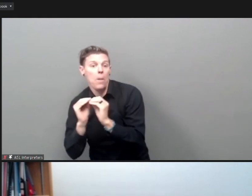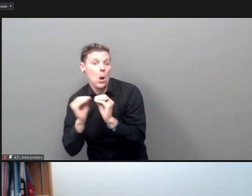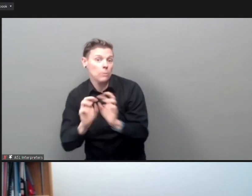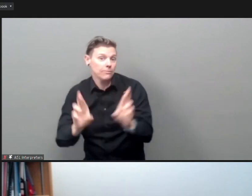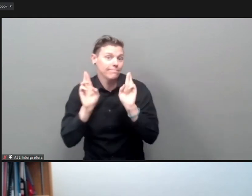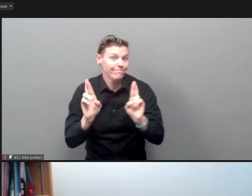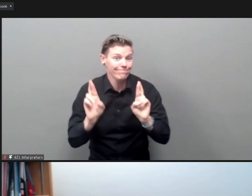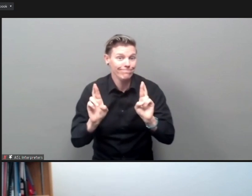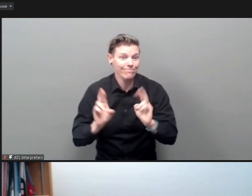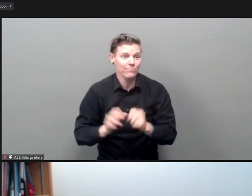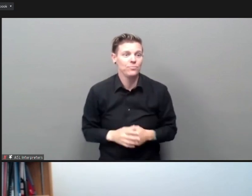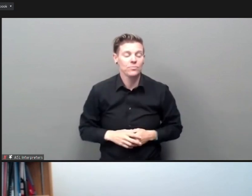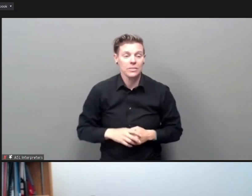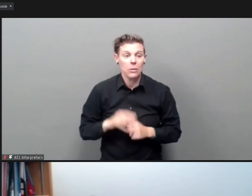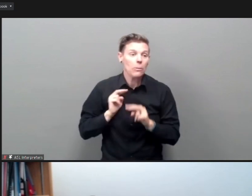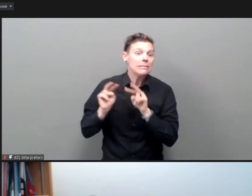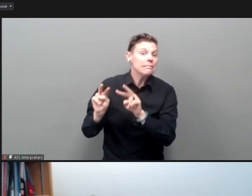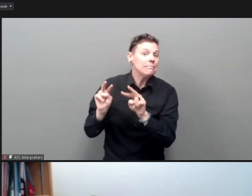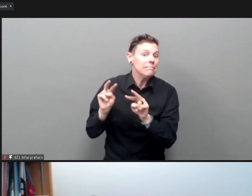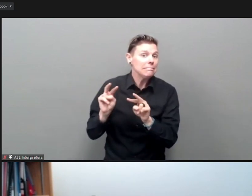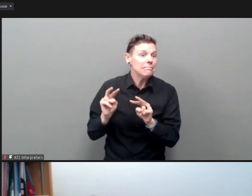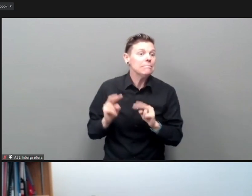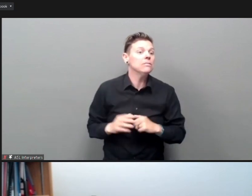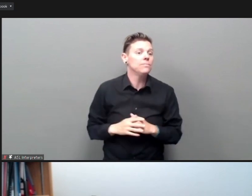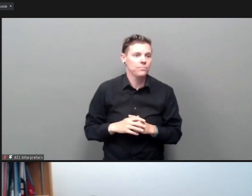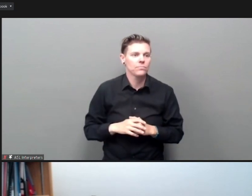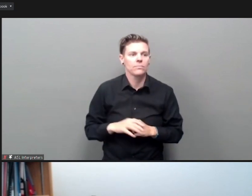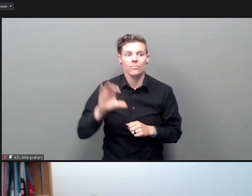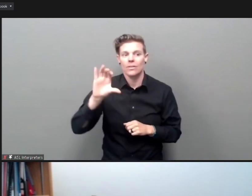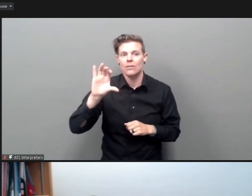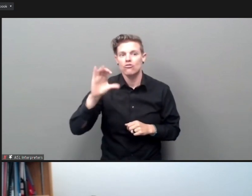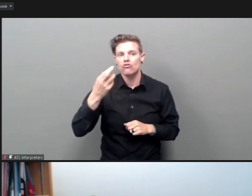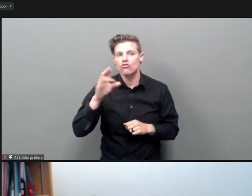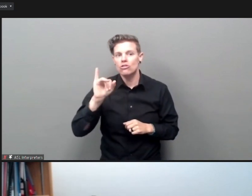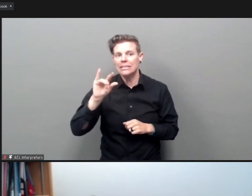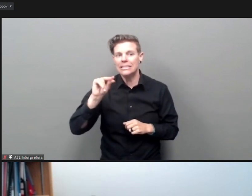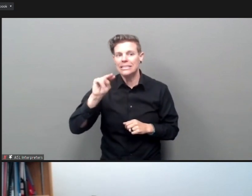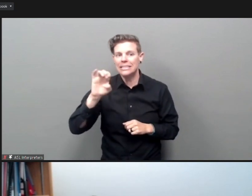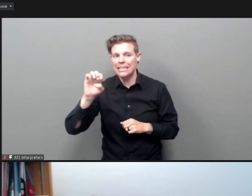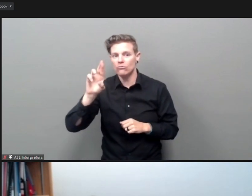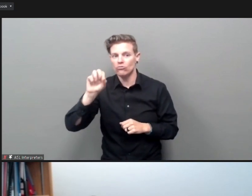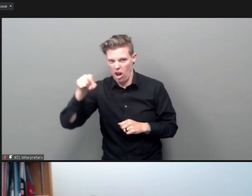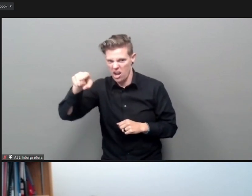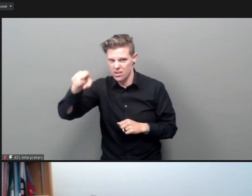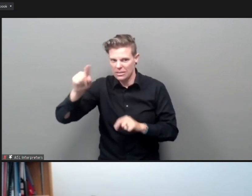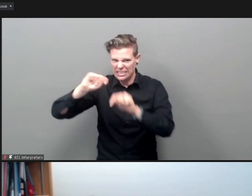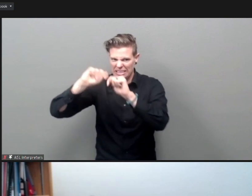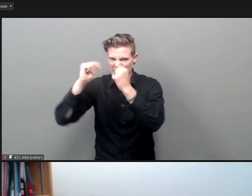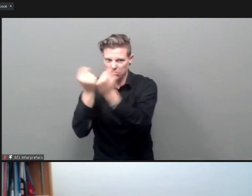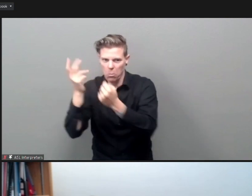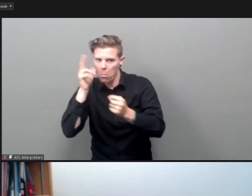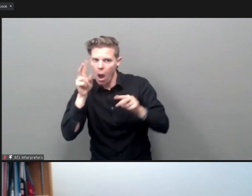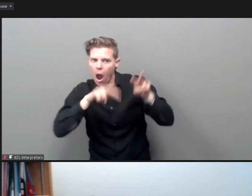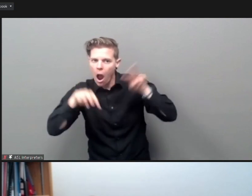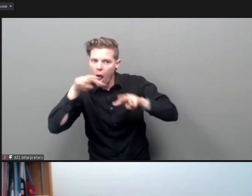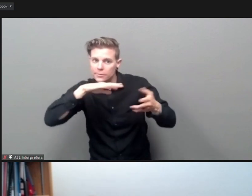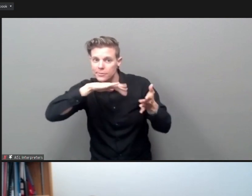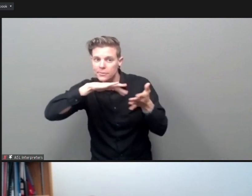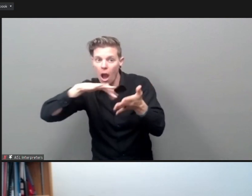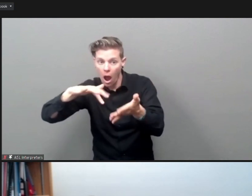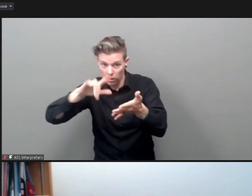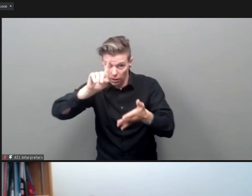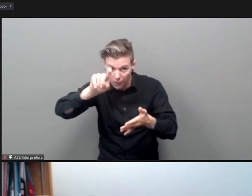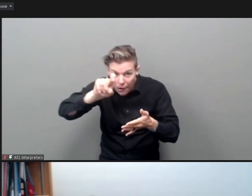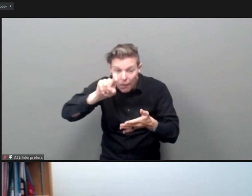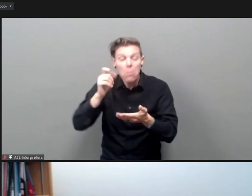show, and Christine's team will be watching that to see that we're actually preventing more of the spread. It really